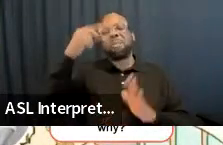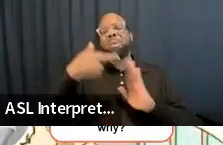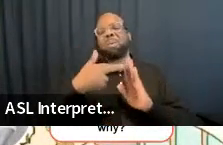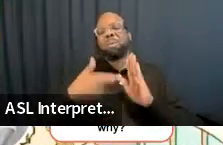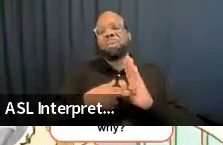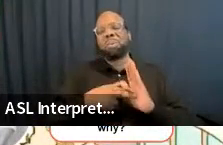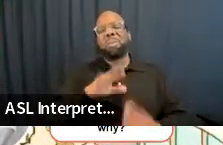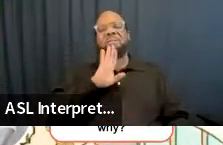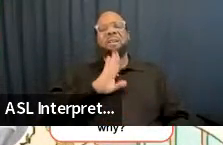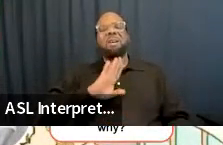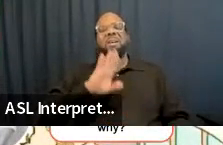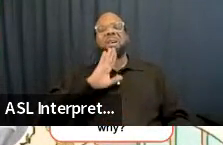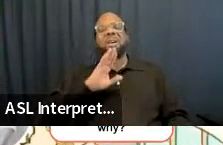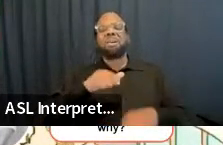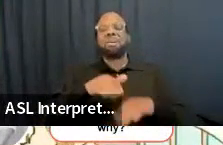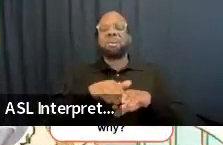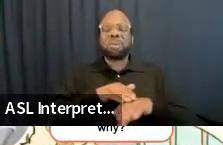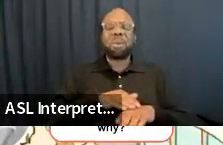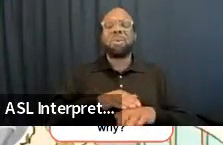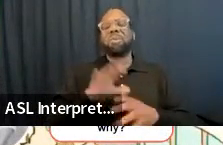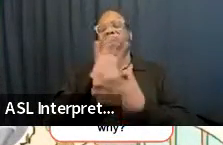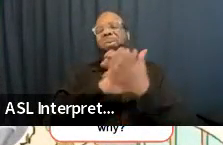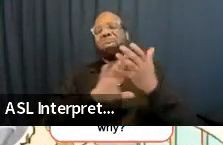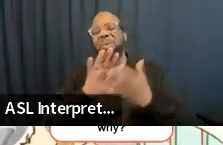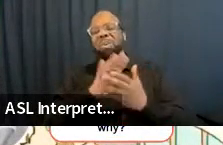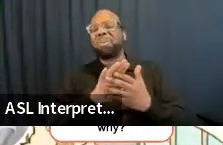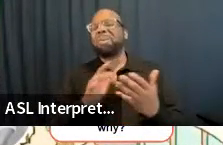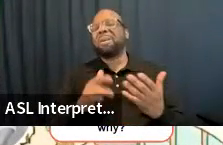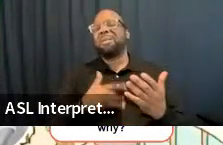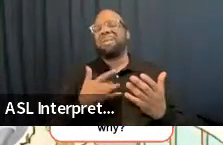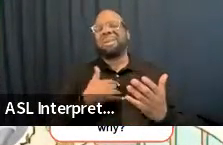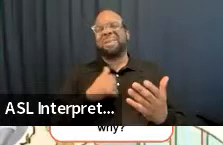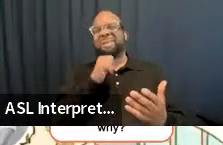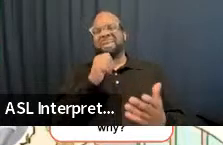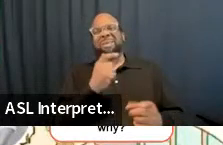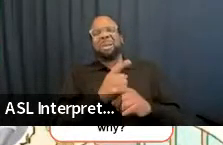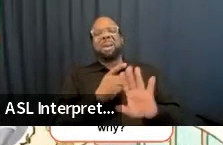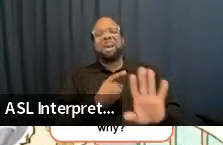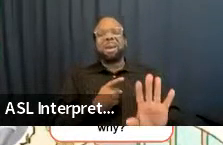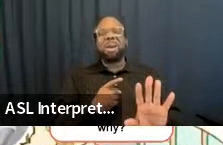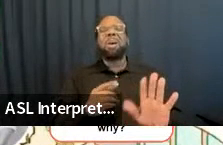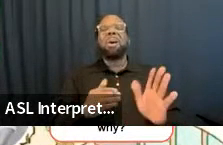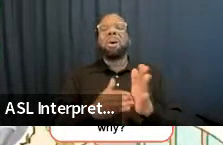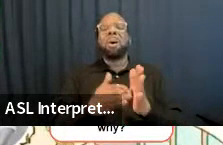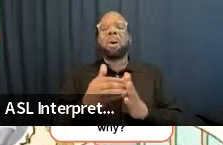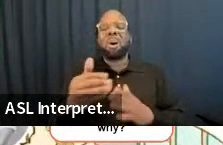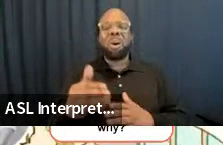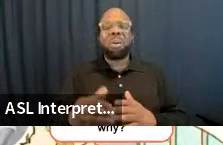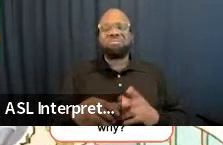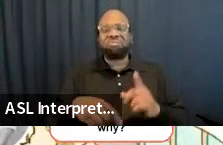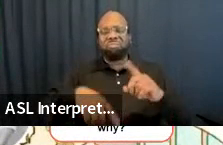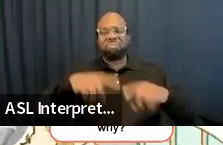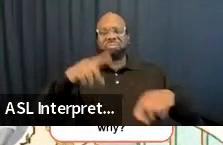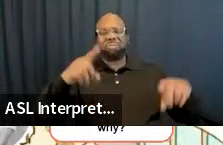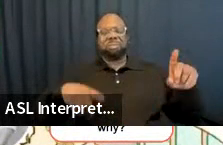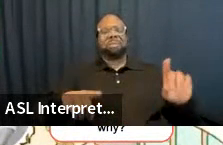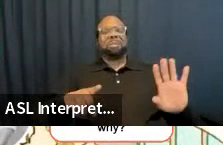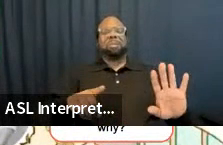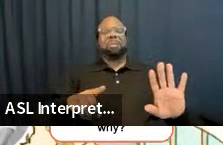frustrating, slow, confusing, or seemingly illogical. And often all of this red tape makes investing in businesses